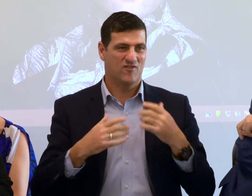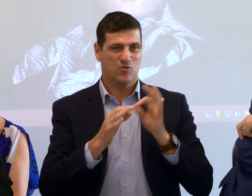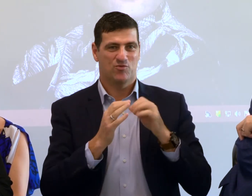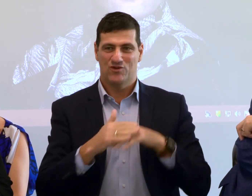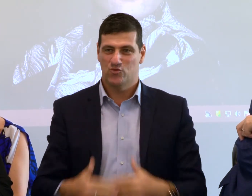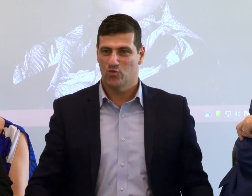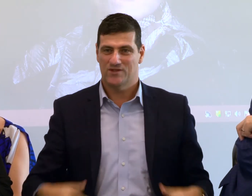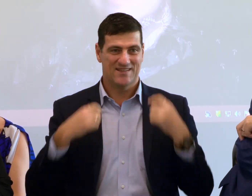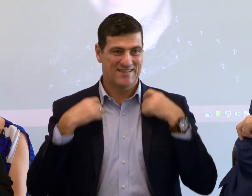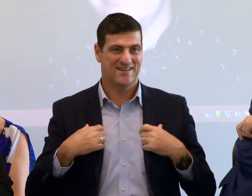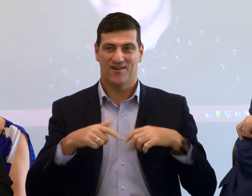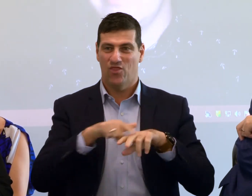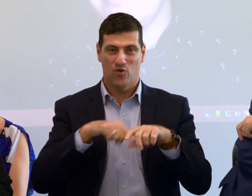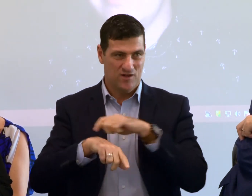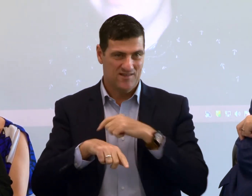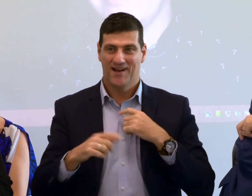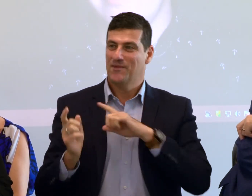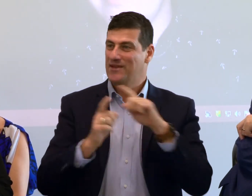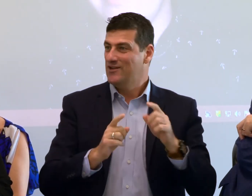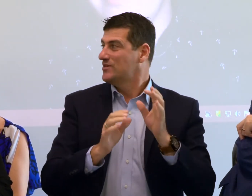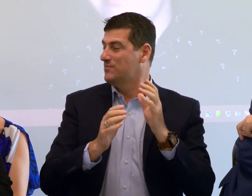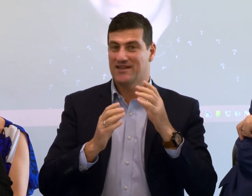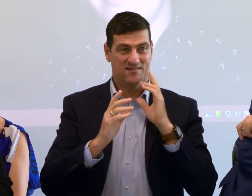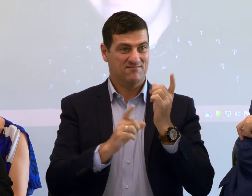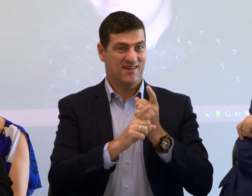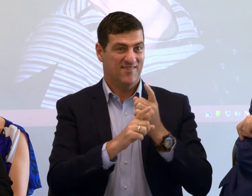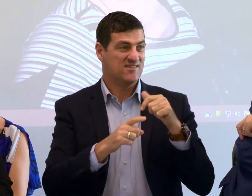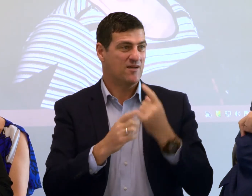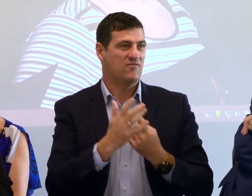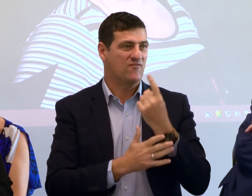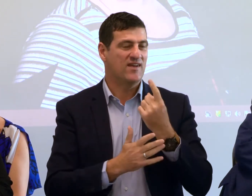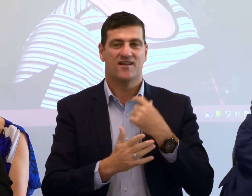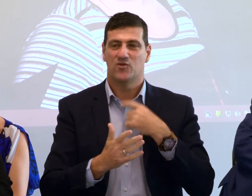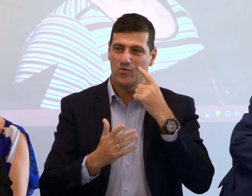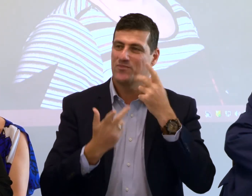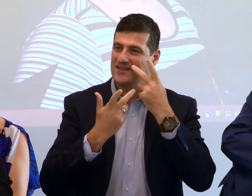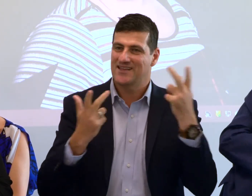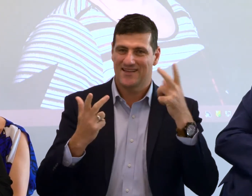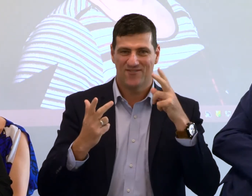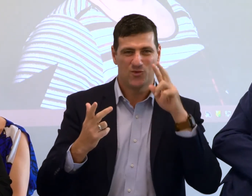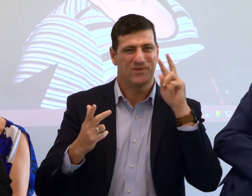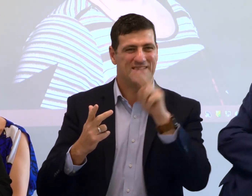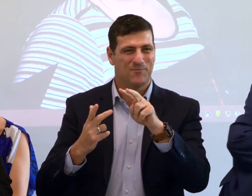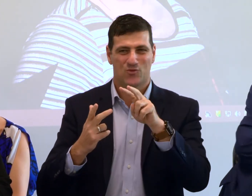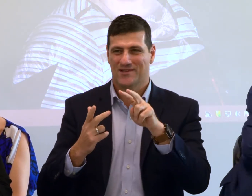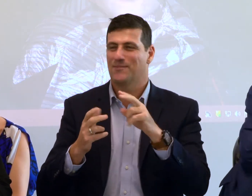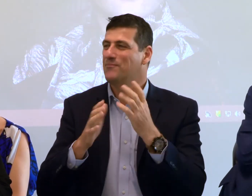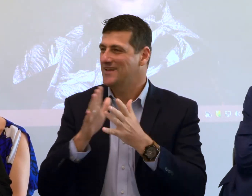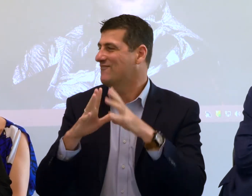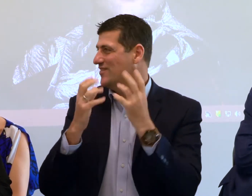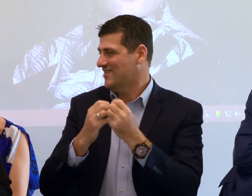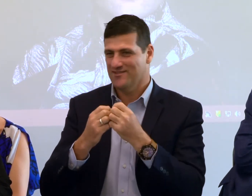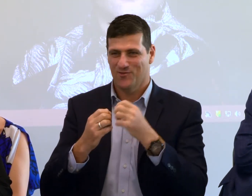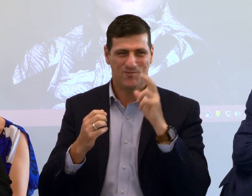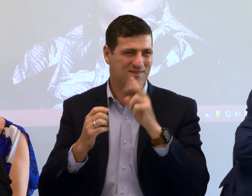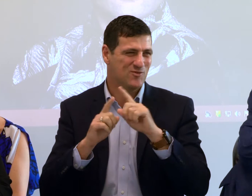appearance. If I've got an interpreter in shorts and a singlet and thongs and I'm here to speak at this type of event, you would have